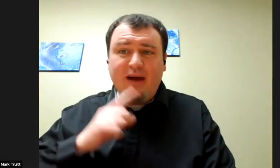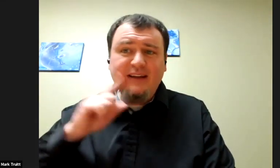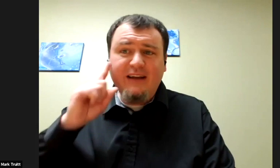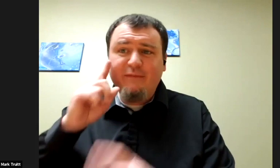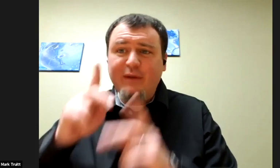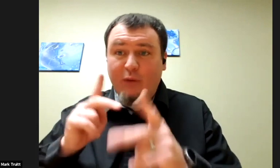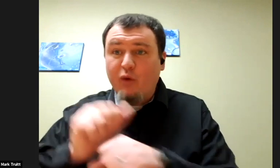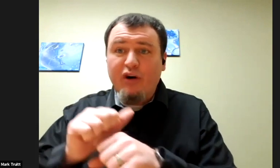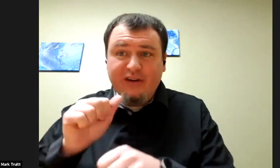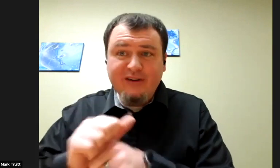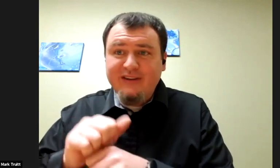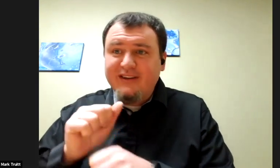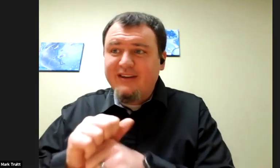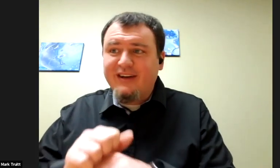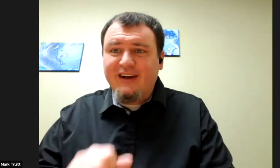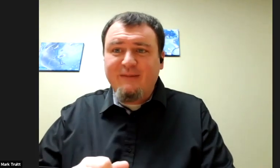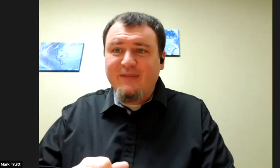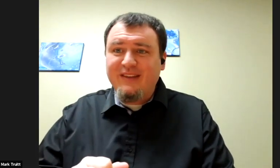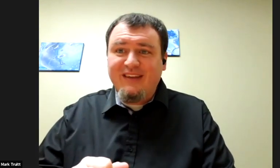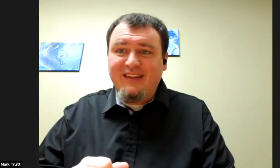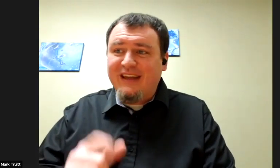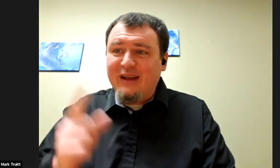because my deaf people work.